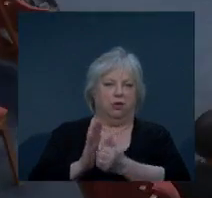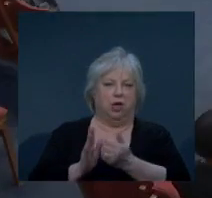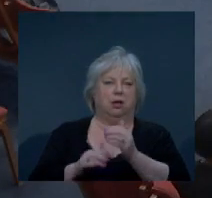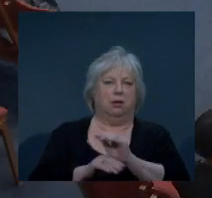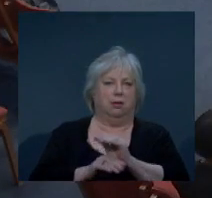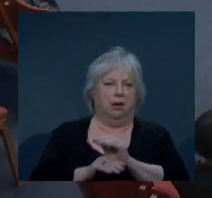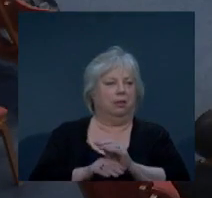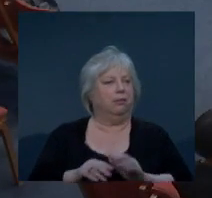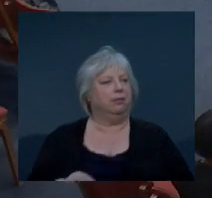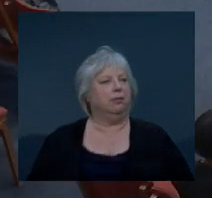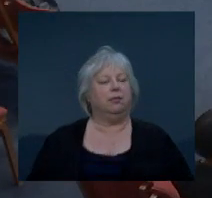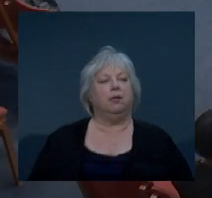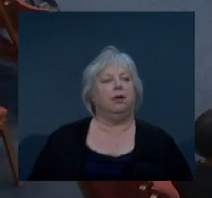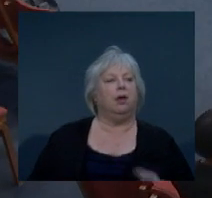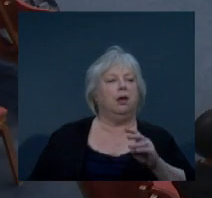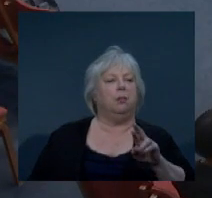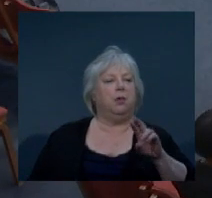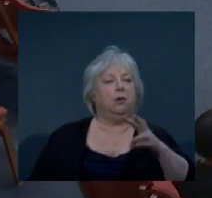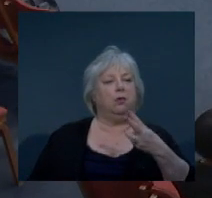tonight. Mr. White,